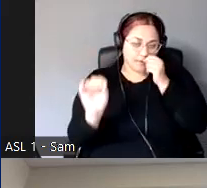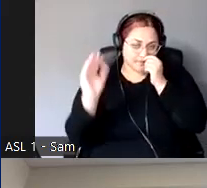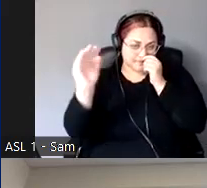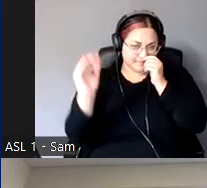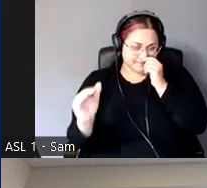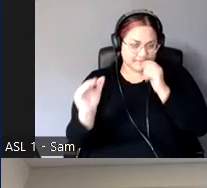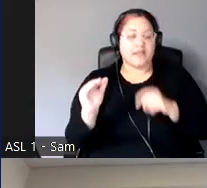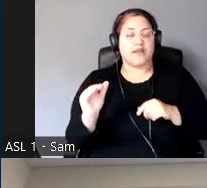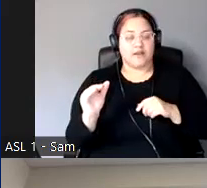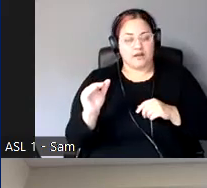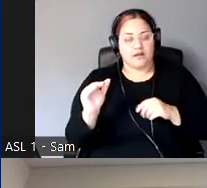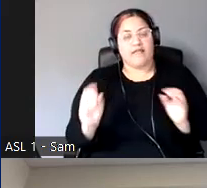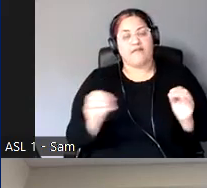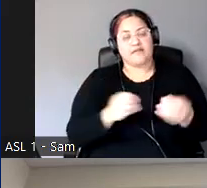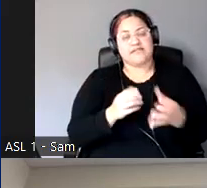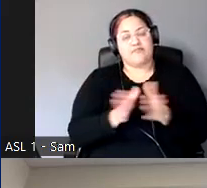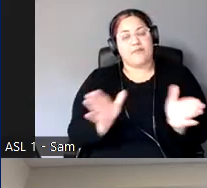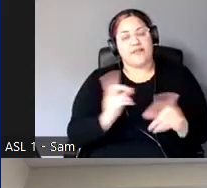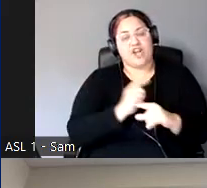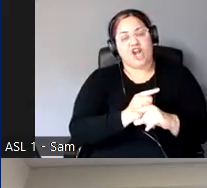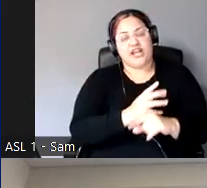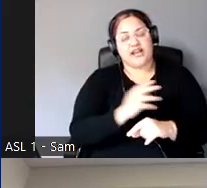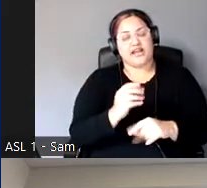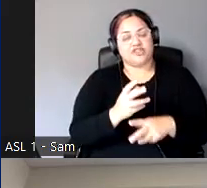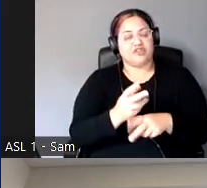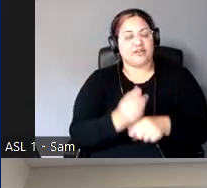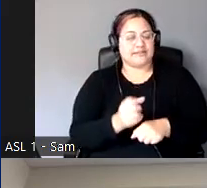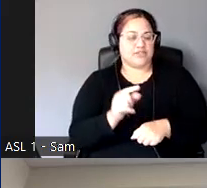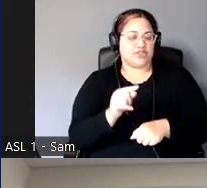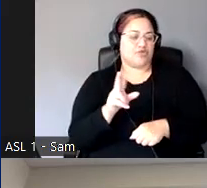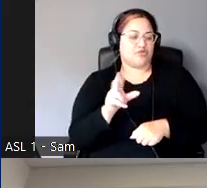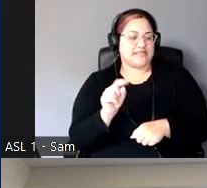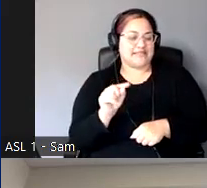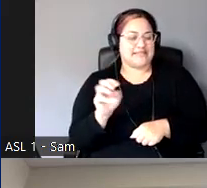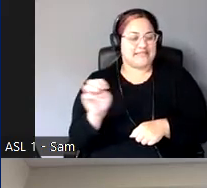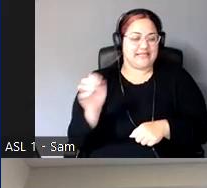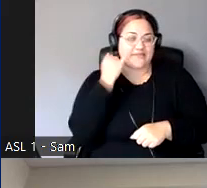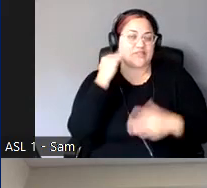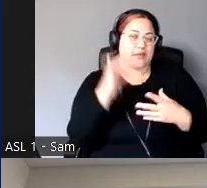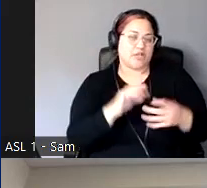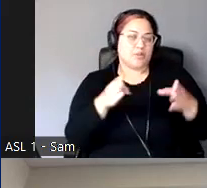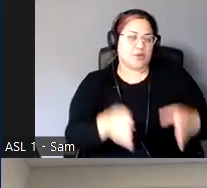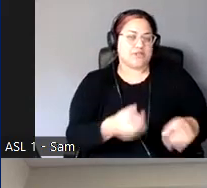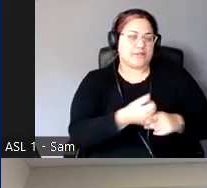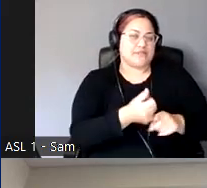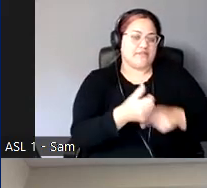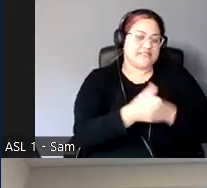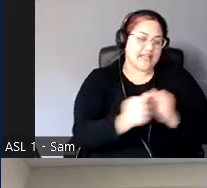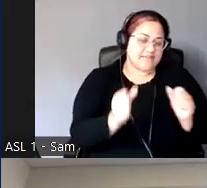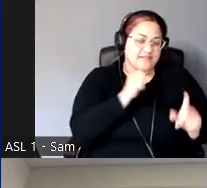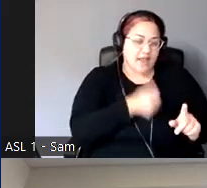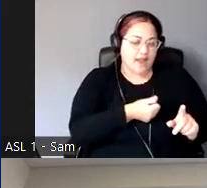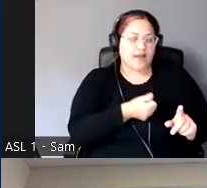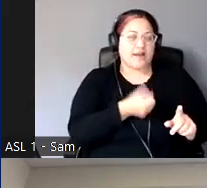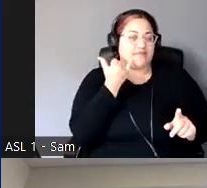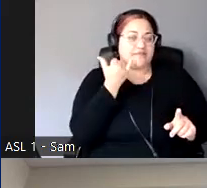Public Guardian and Trustee for the person's safety is, if there are issues of safety and the person's